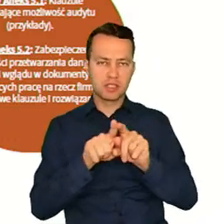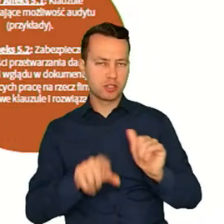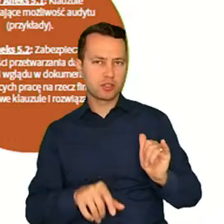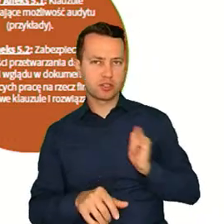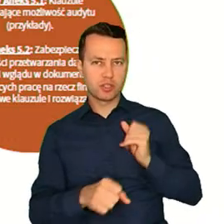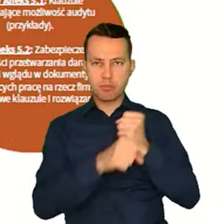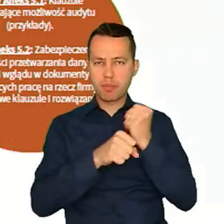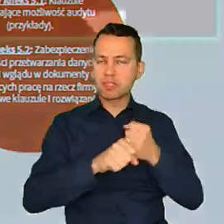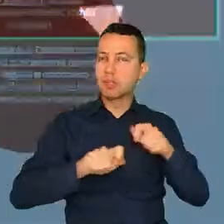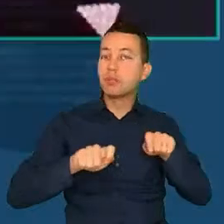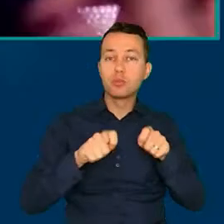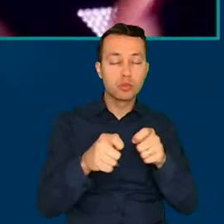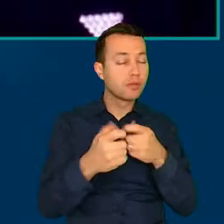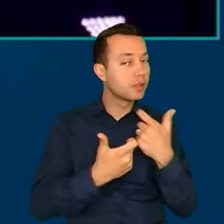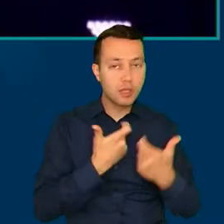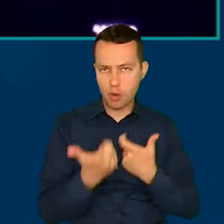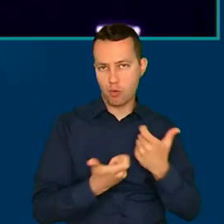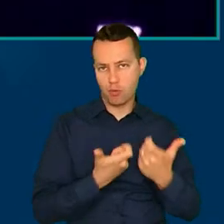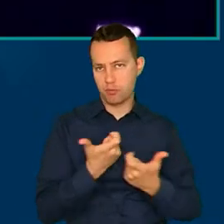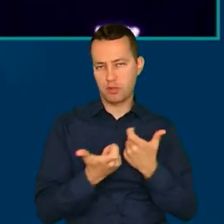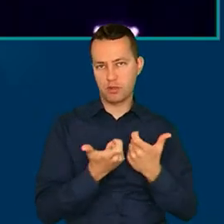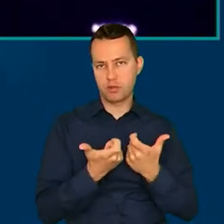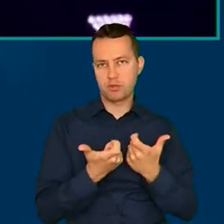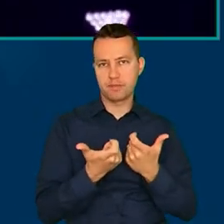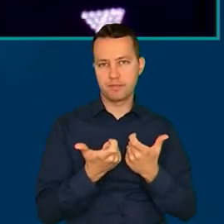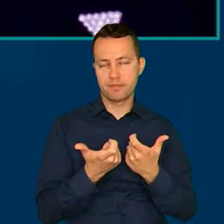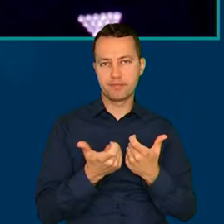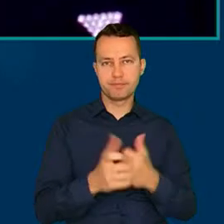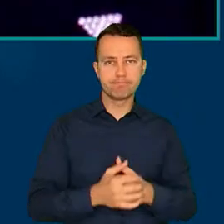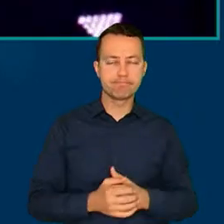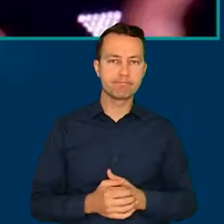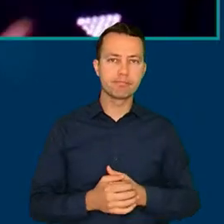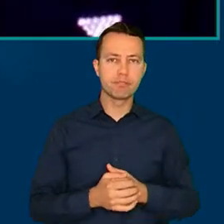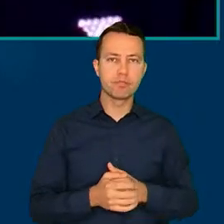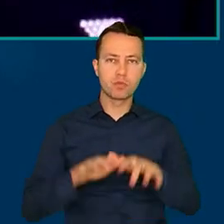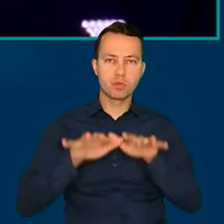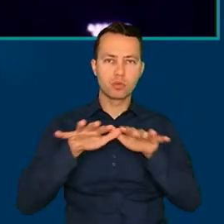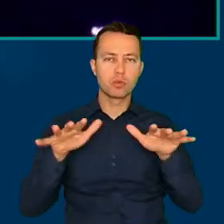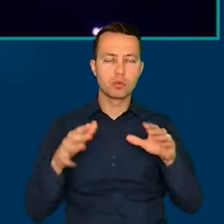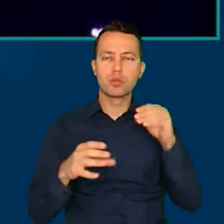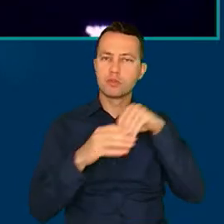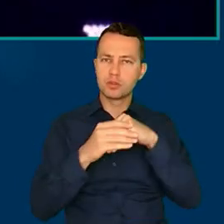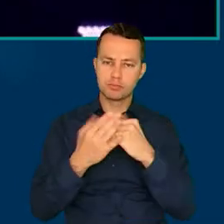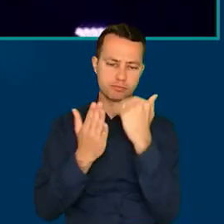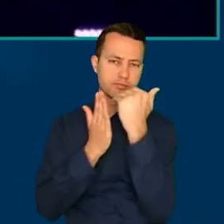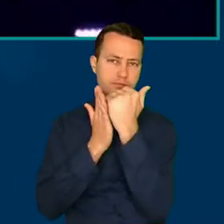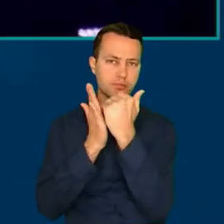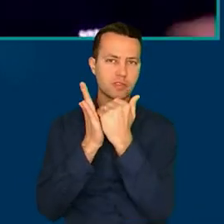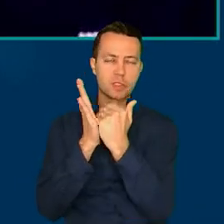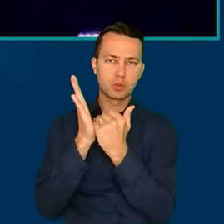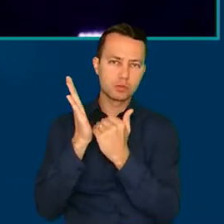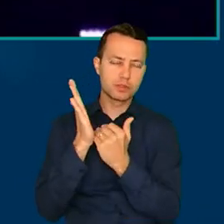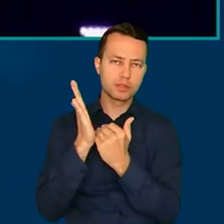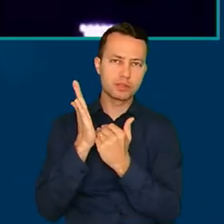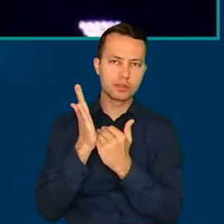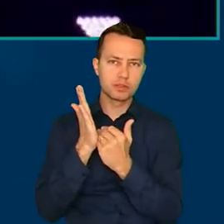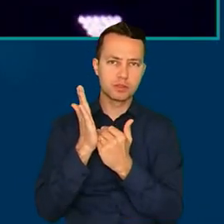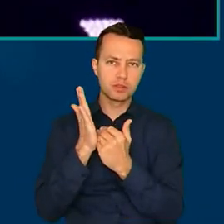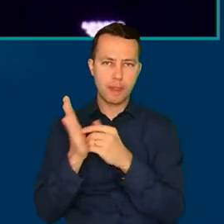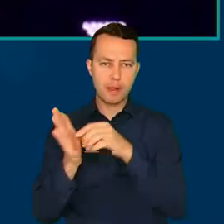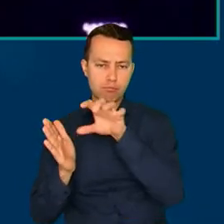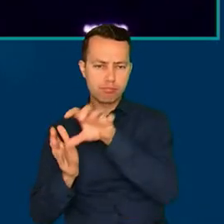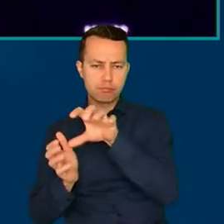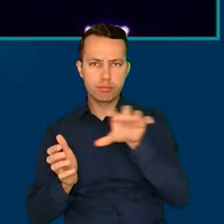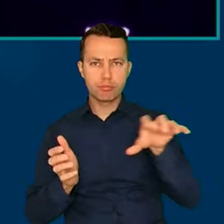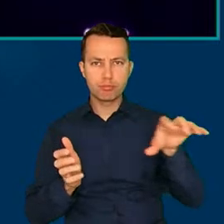how to avoid forced work, which includes a range of tools divided